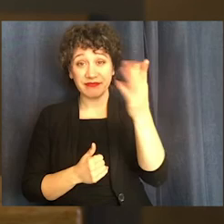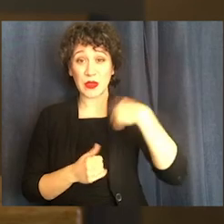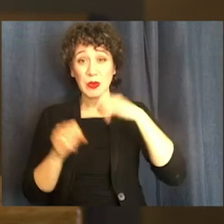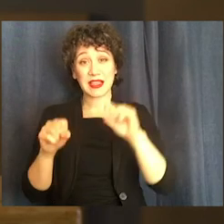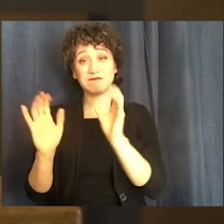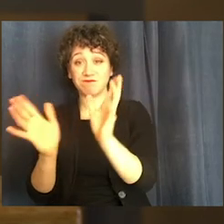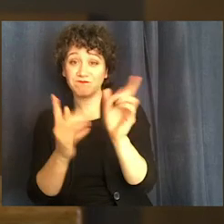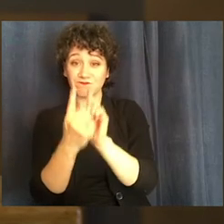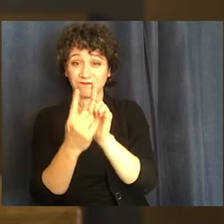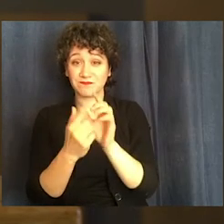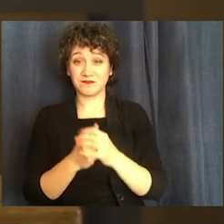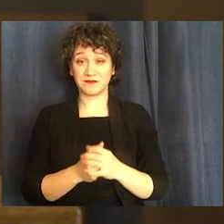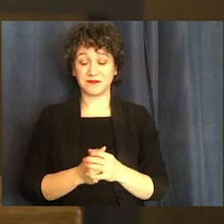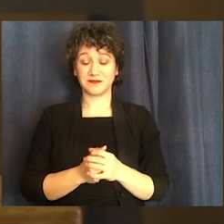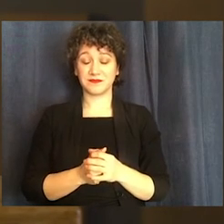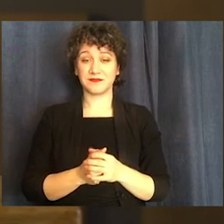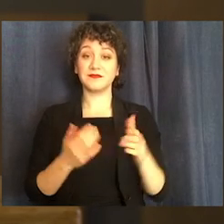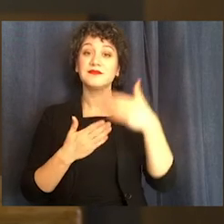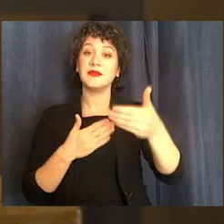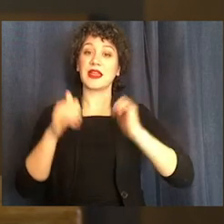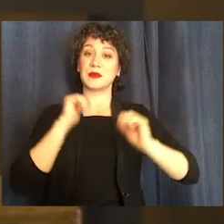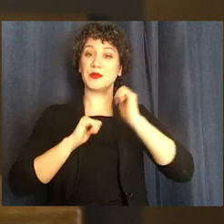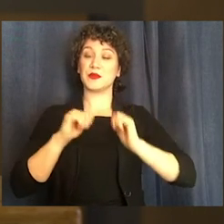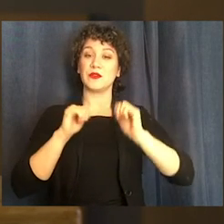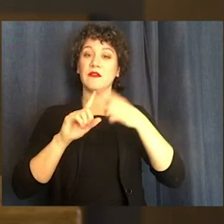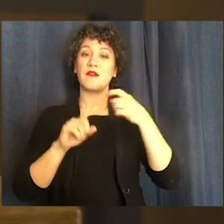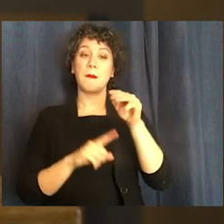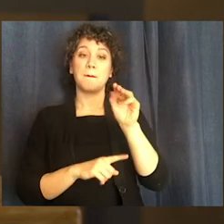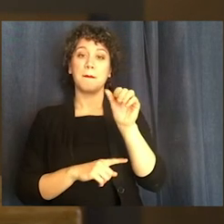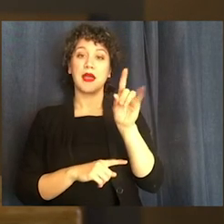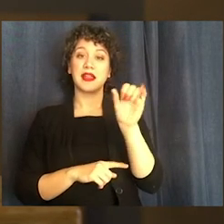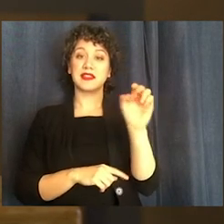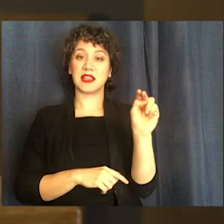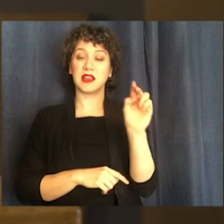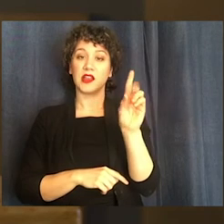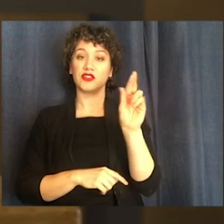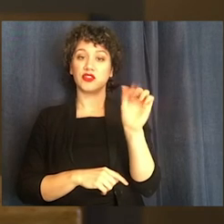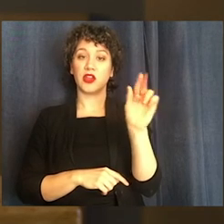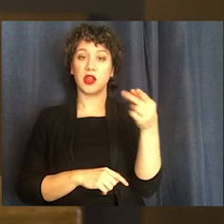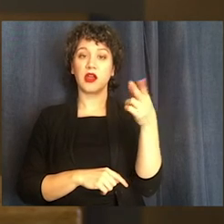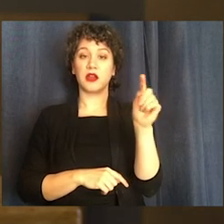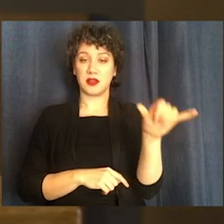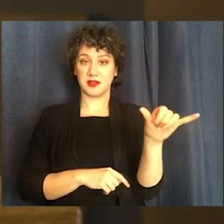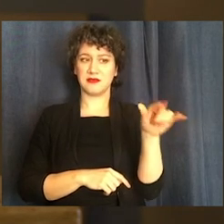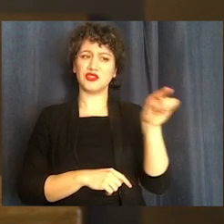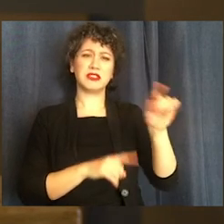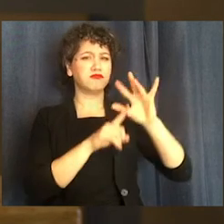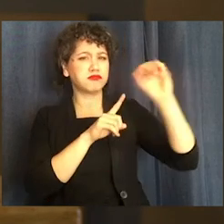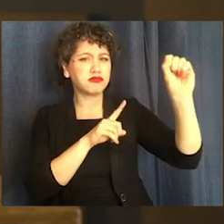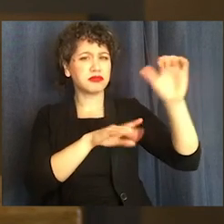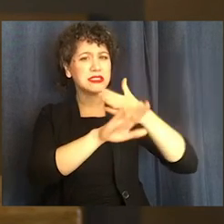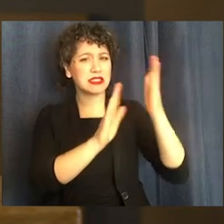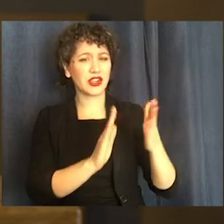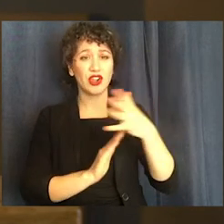and musician who has been involved in both choir and band. Following will be a speech delivered by Mr.